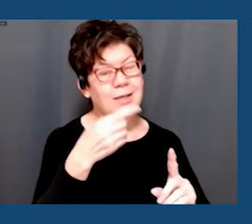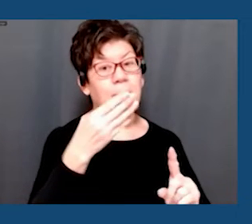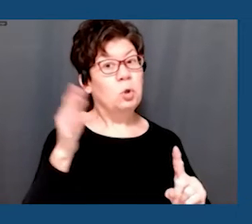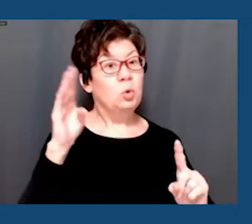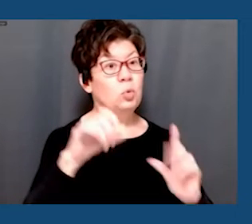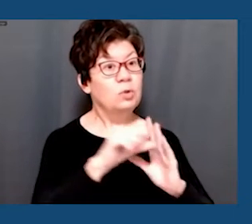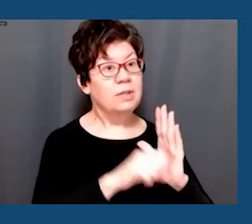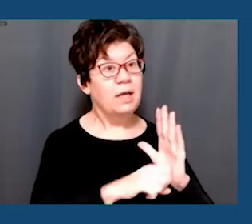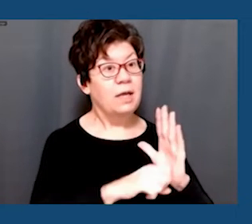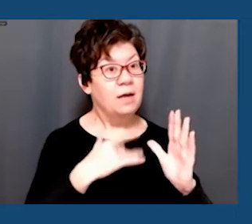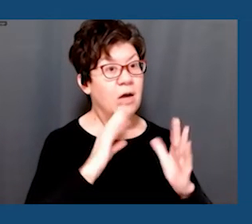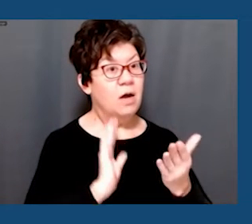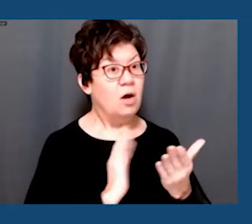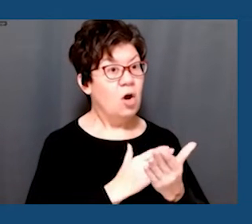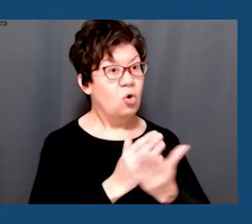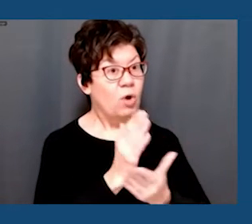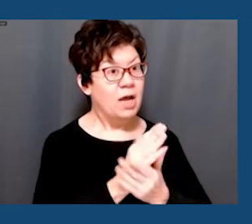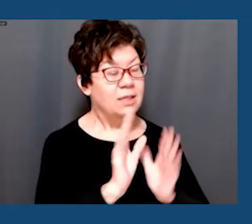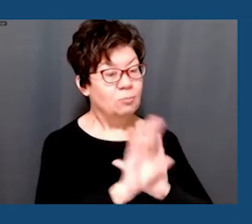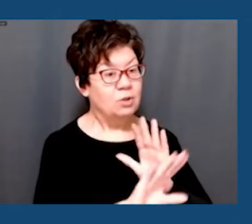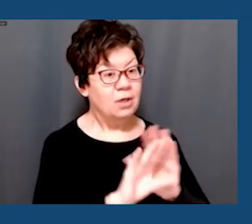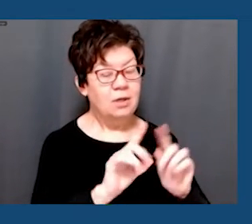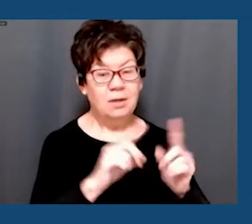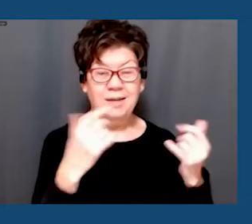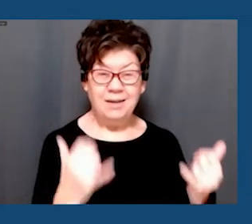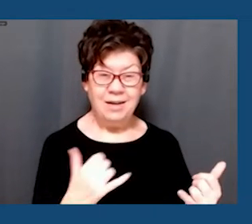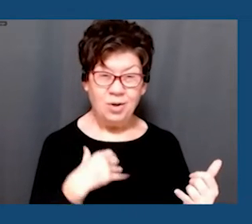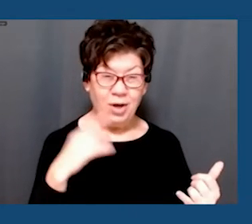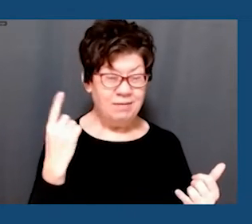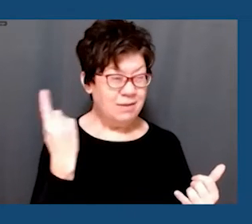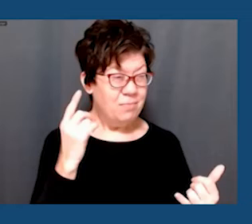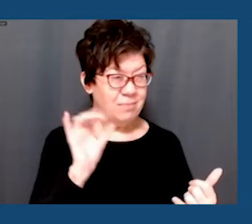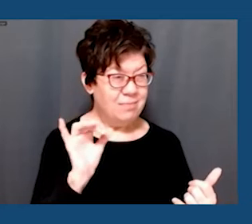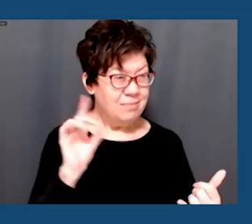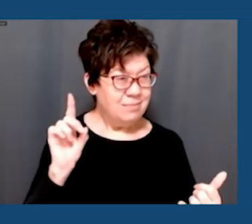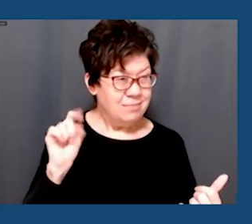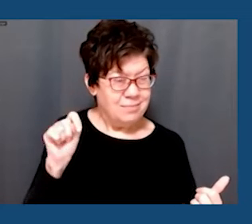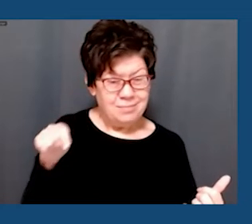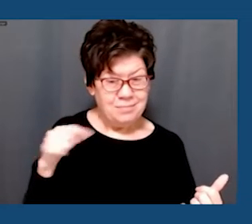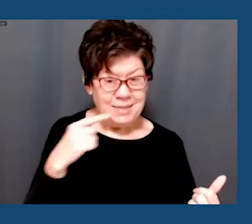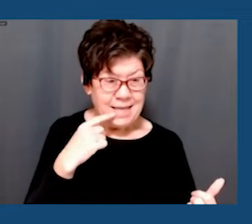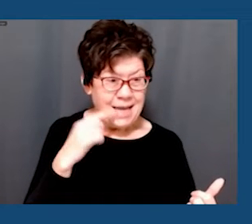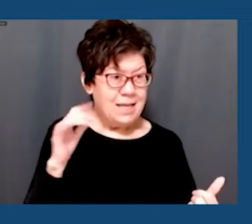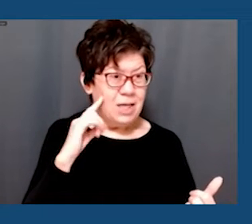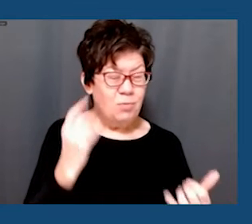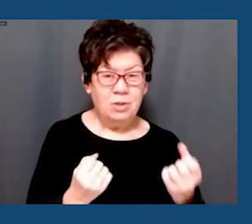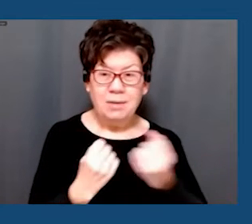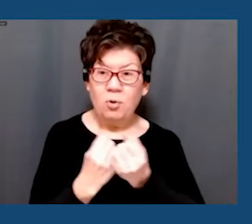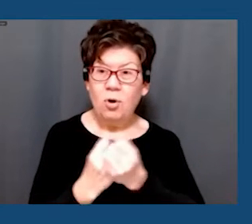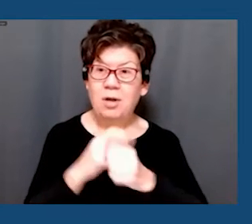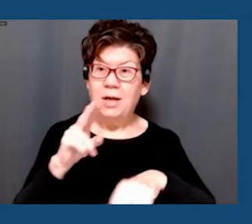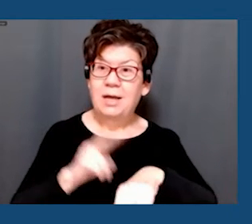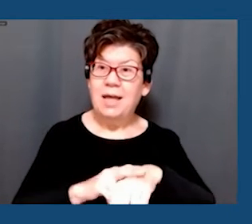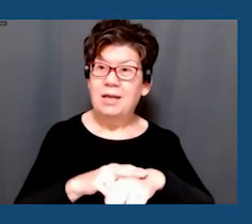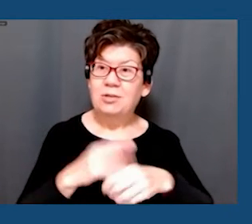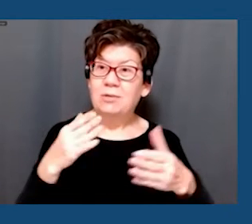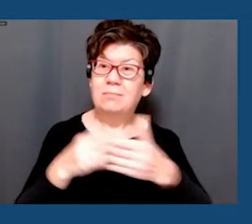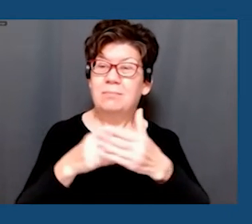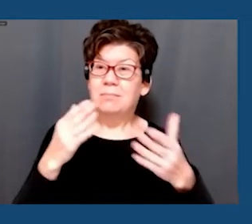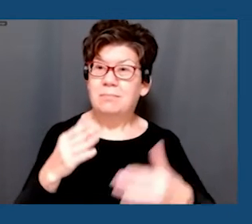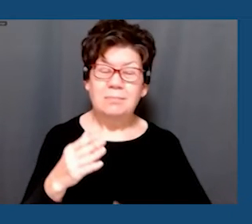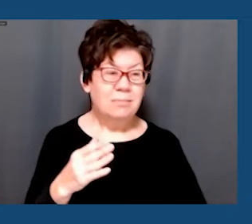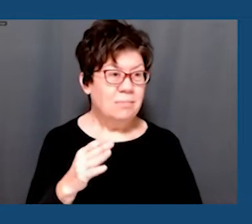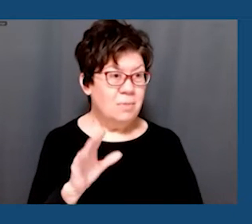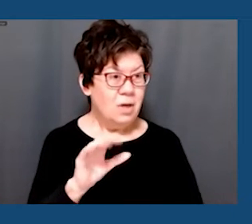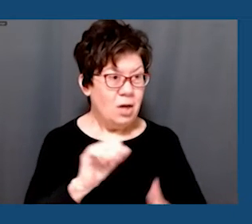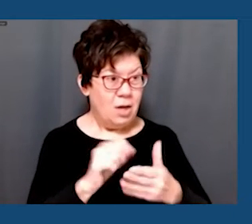protected, even now when you have someone like Donald Trump saying that he would support a national ban on abortion, it comes down to the issues. I